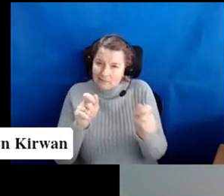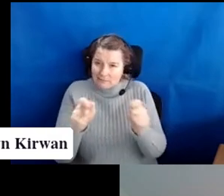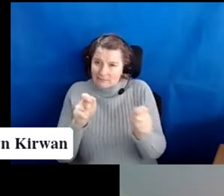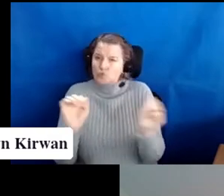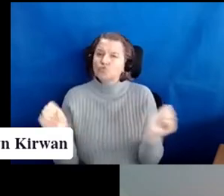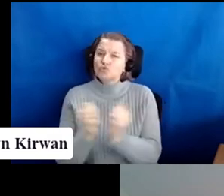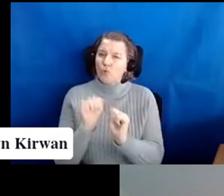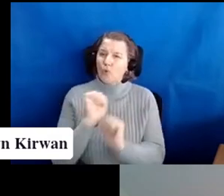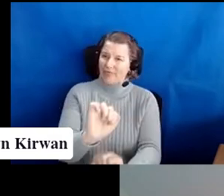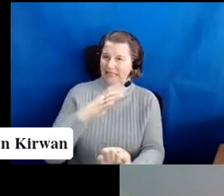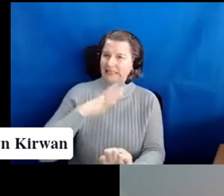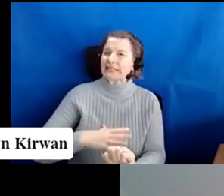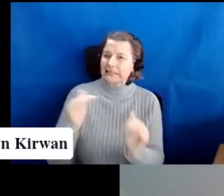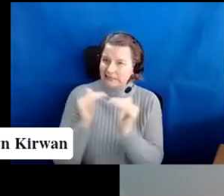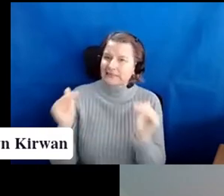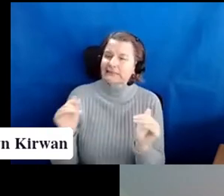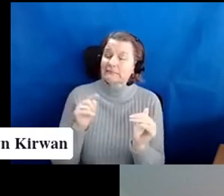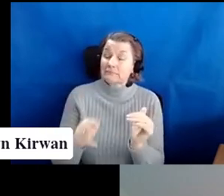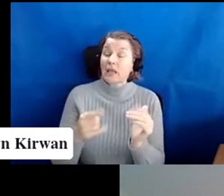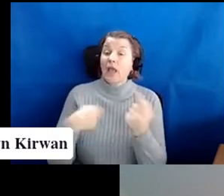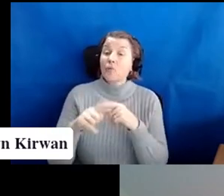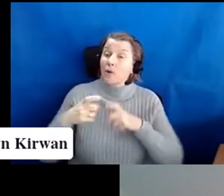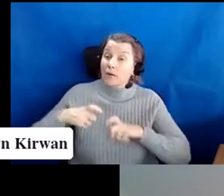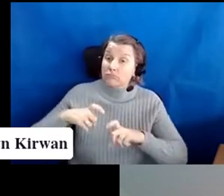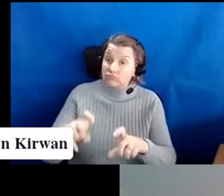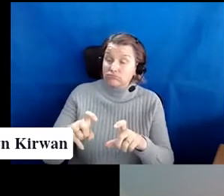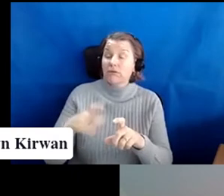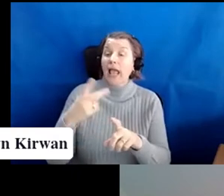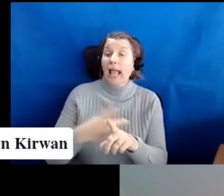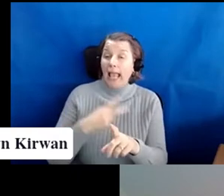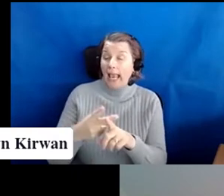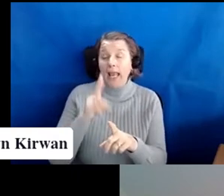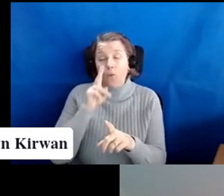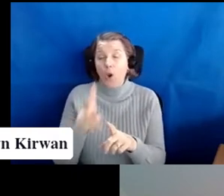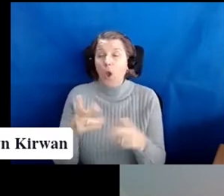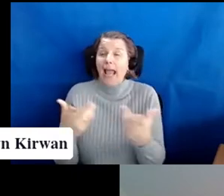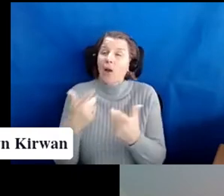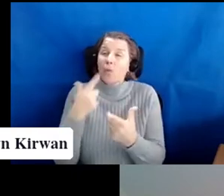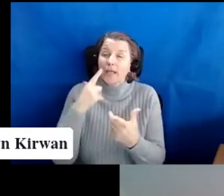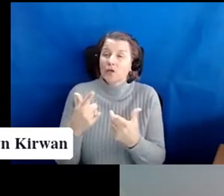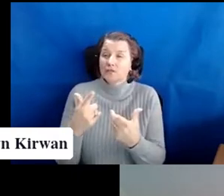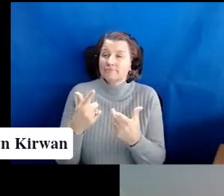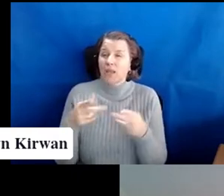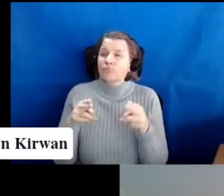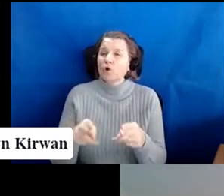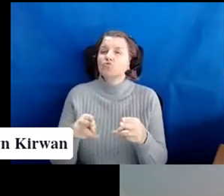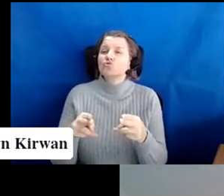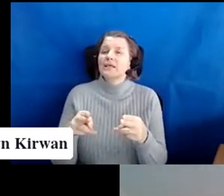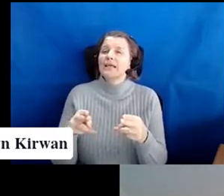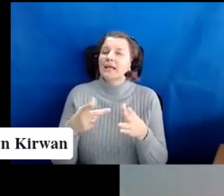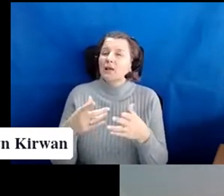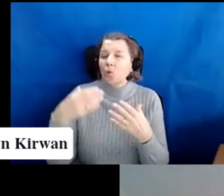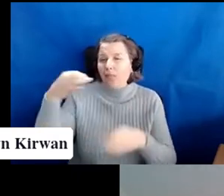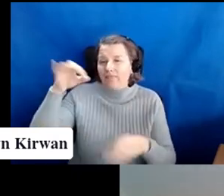from us. If we were to run this again, I would look at how we could approach the qualification in a much more flexible way. How